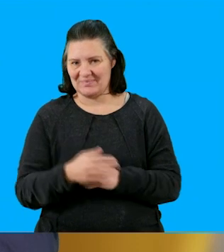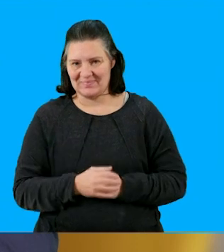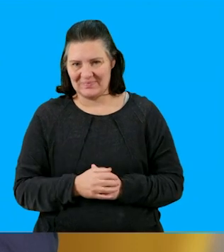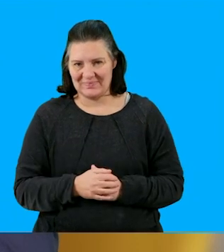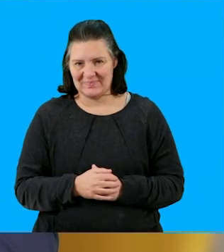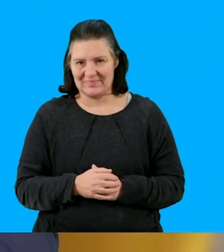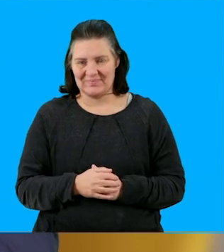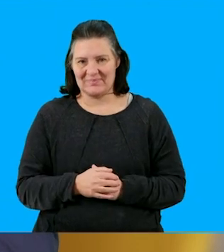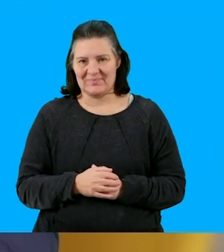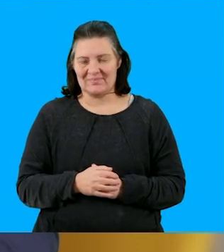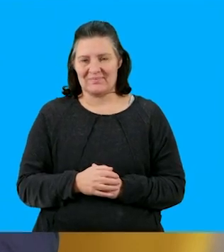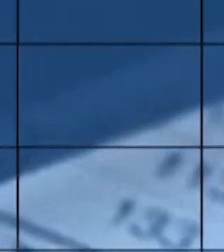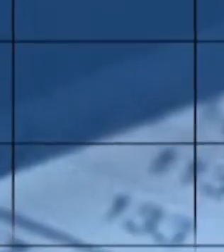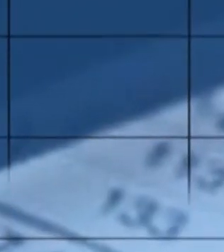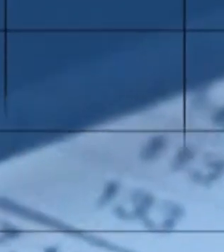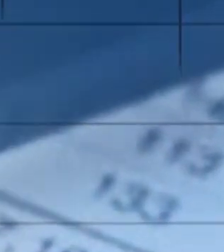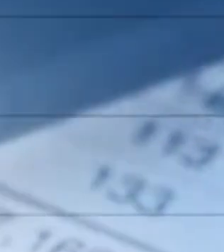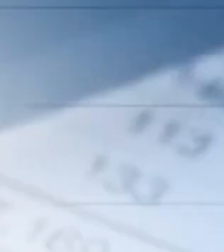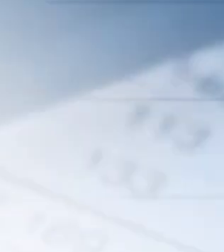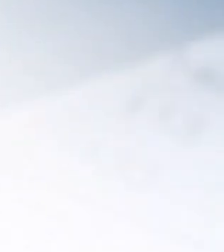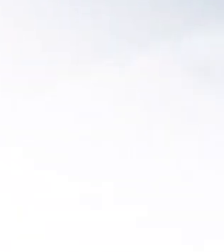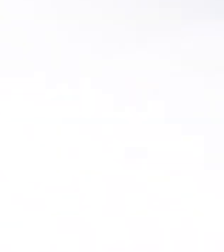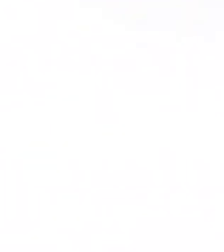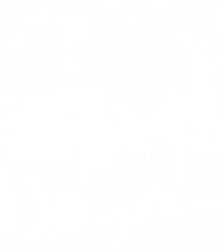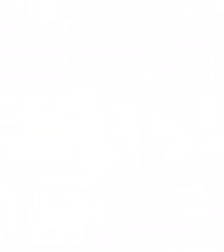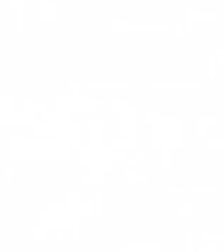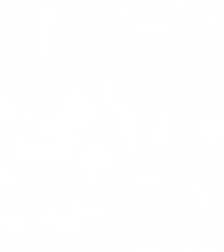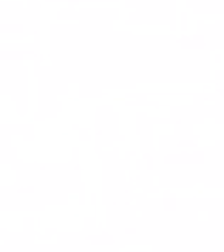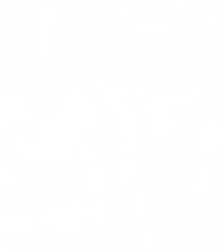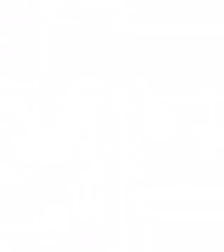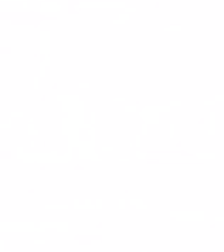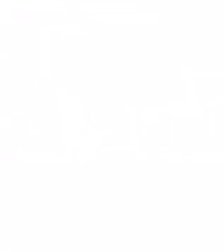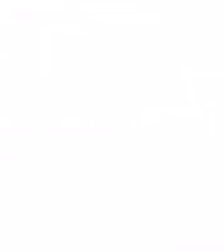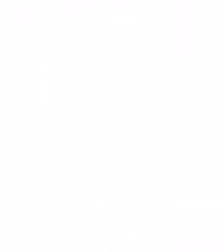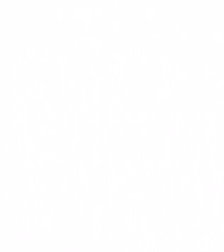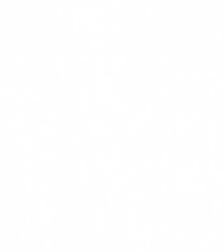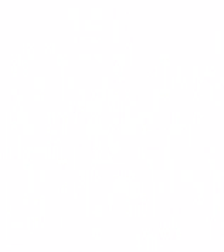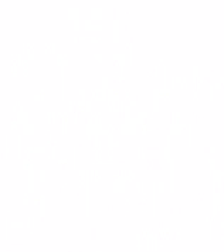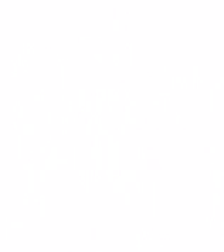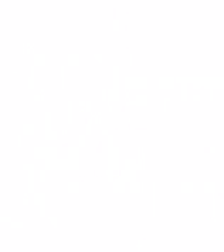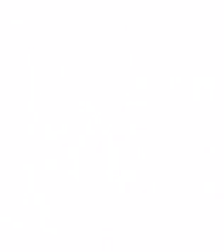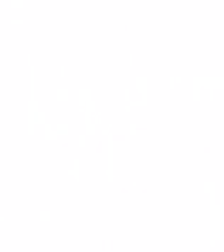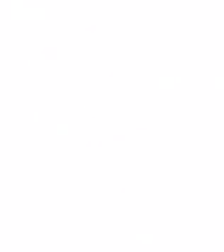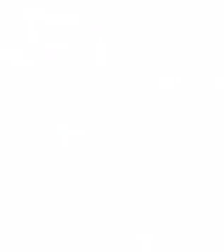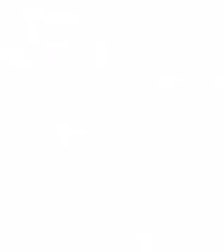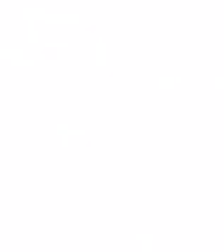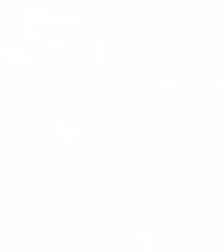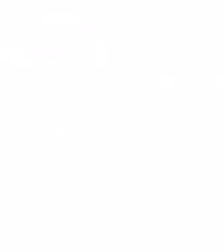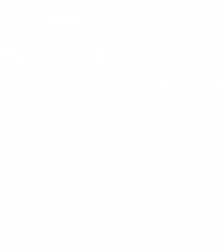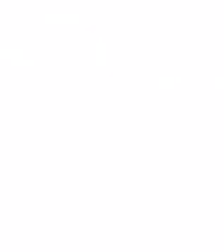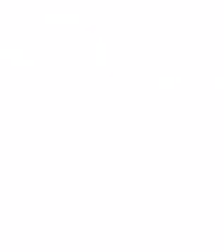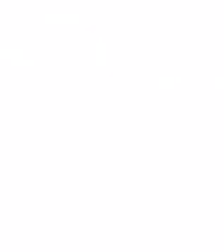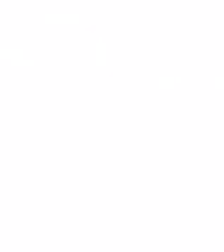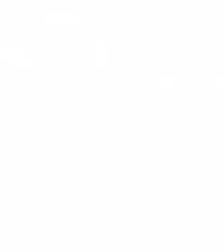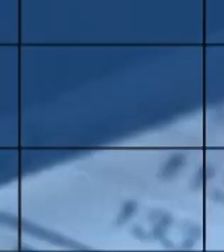journal, we have B. Baloyi stores, and the moment goods have been returned, that simply means we are